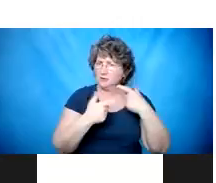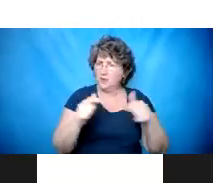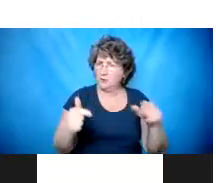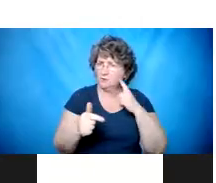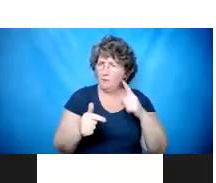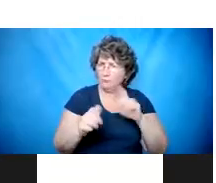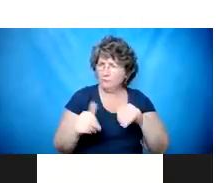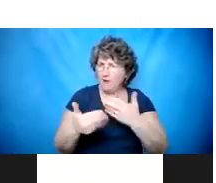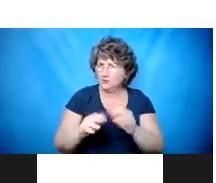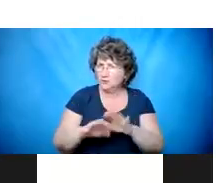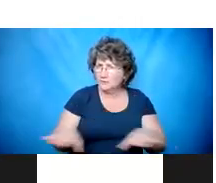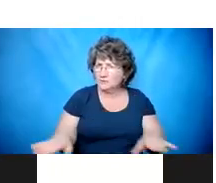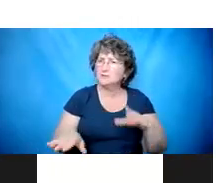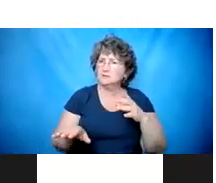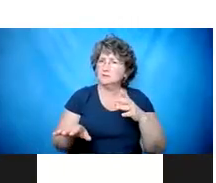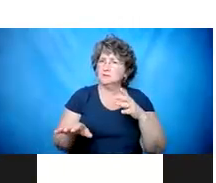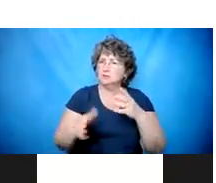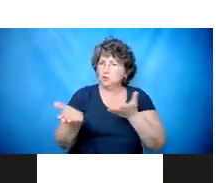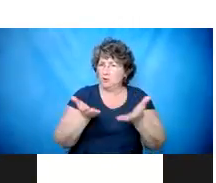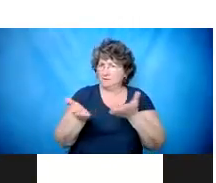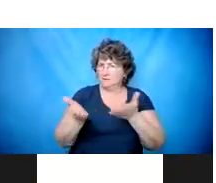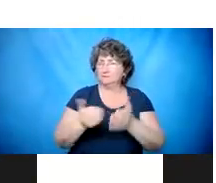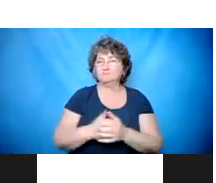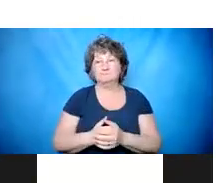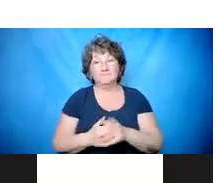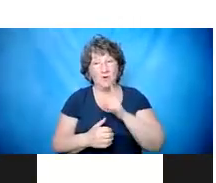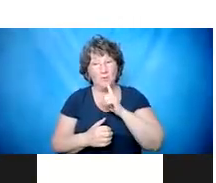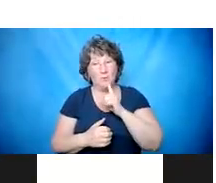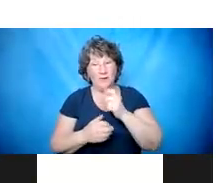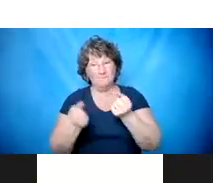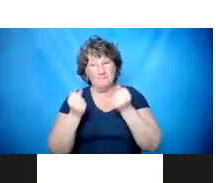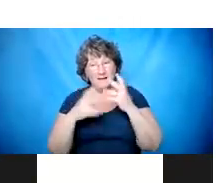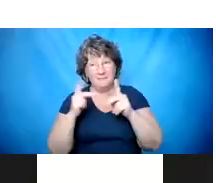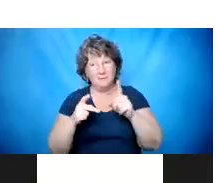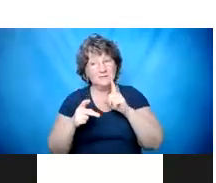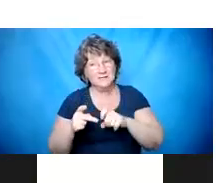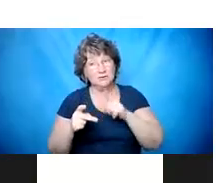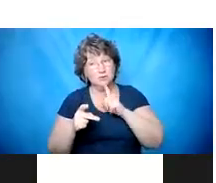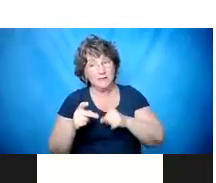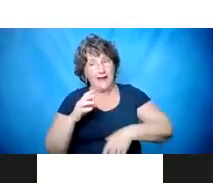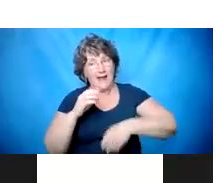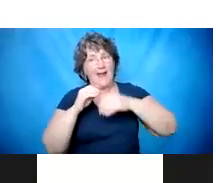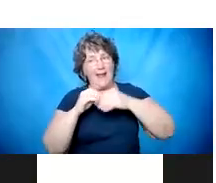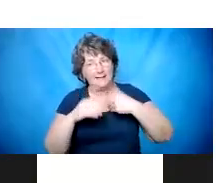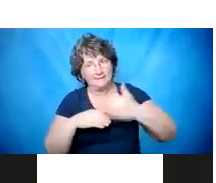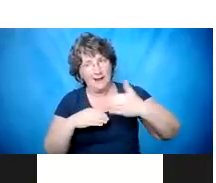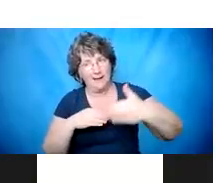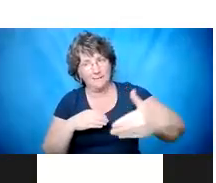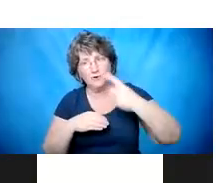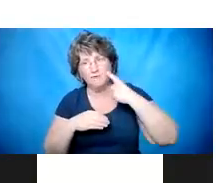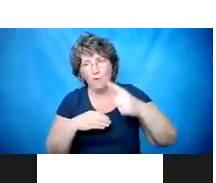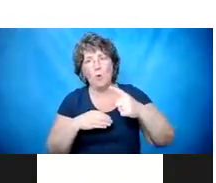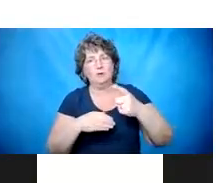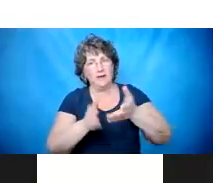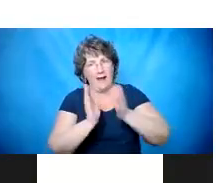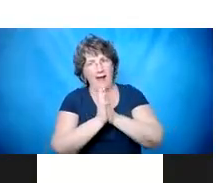extra steps that families have to take to effectively advocate for themselves for what they need when bilingual staff is not readily